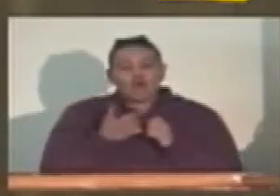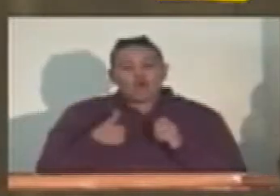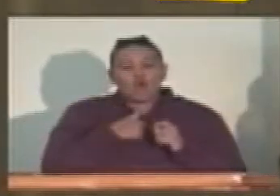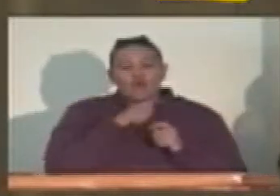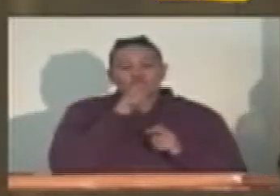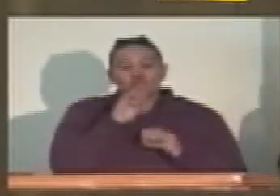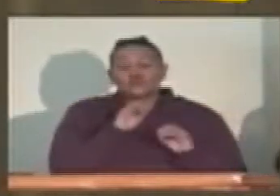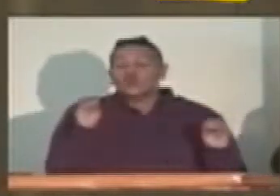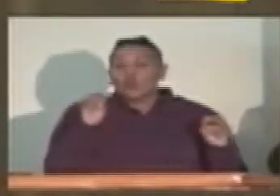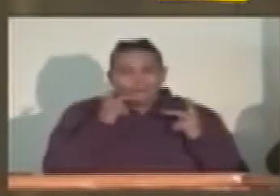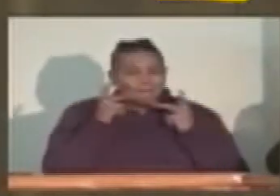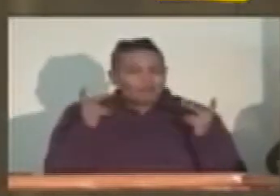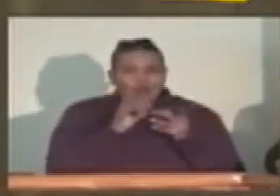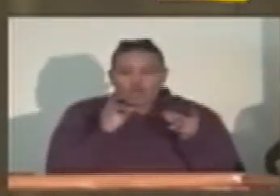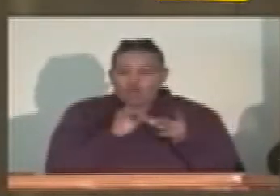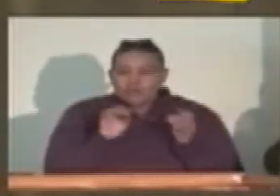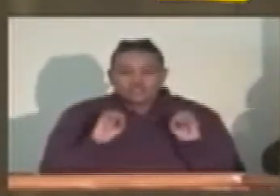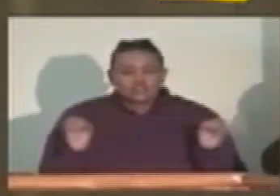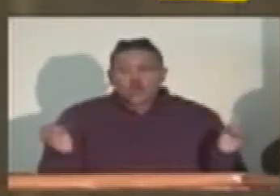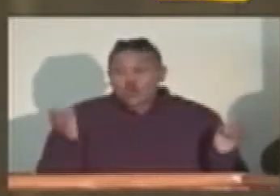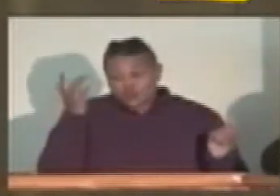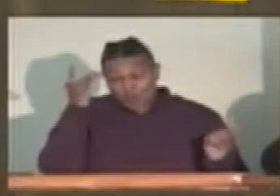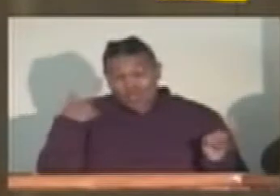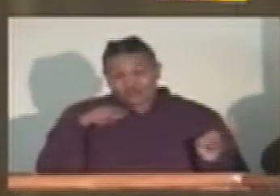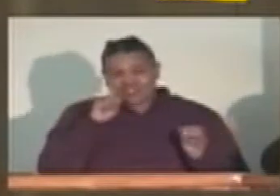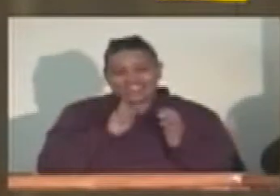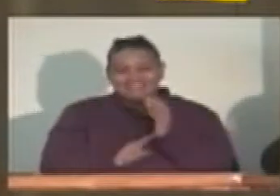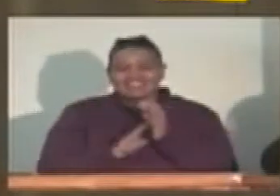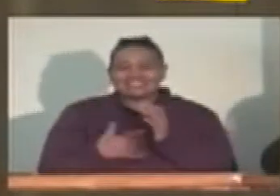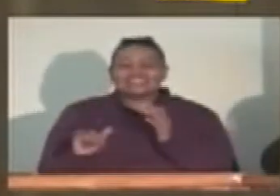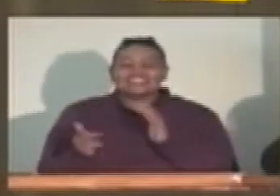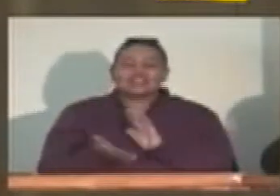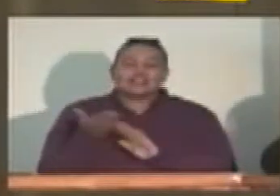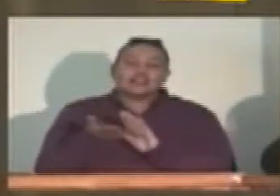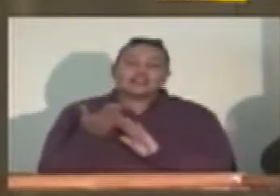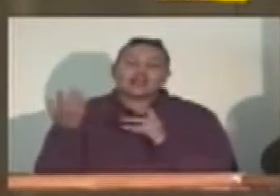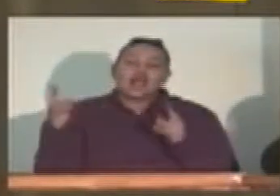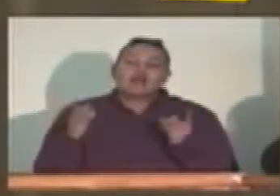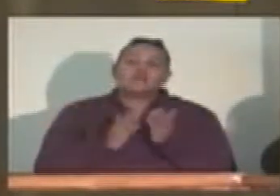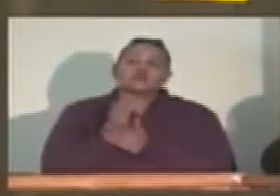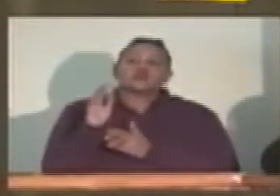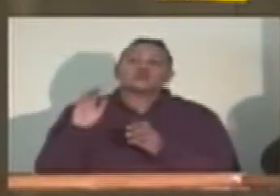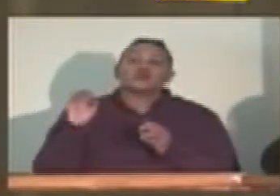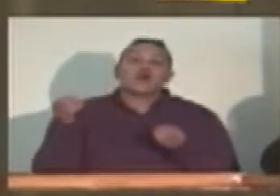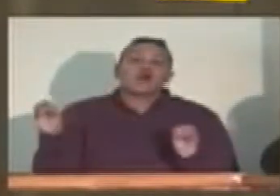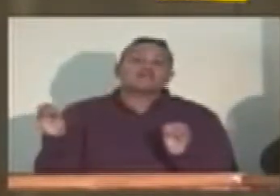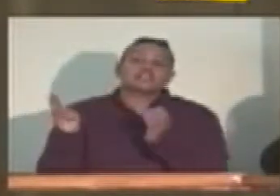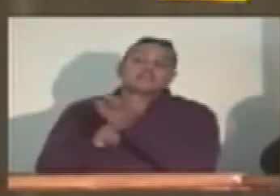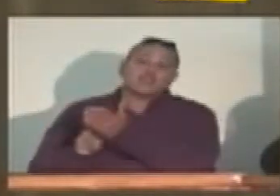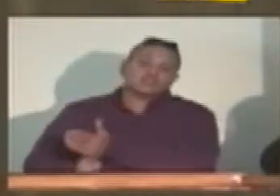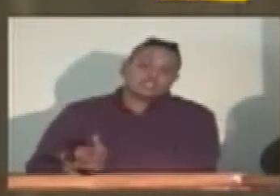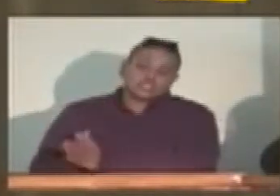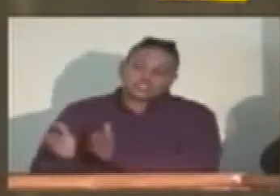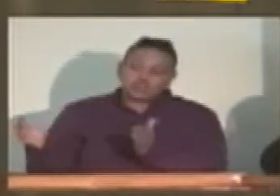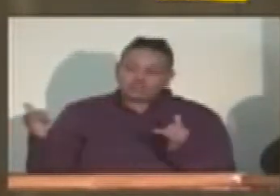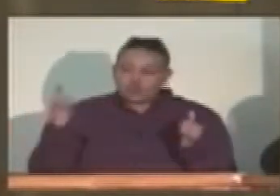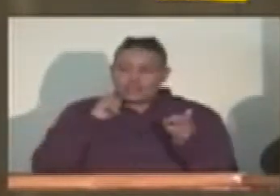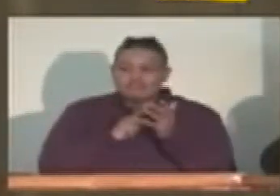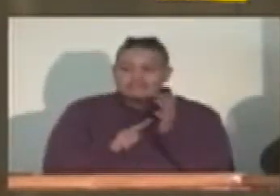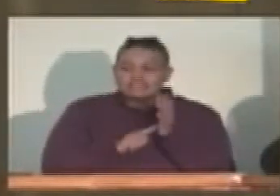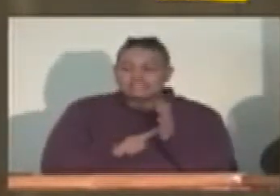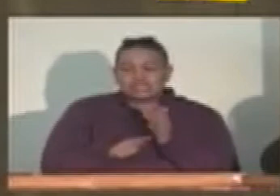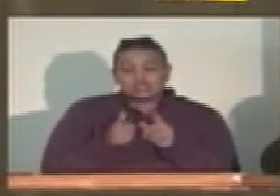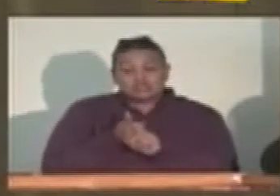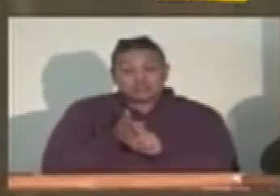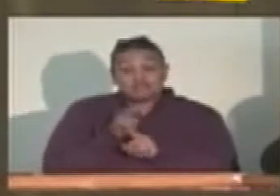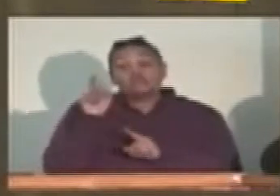made no public comments because investigations are taking place by the Office of the Contractor General. He